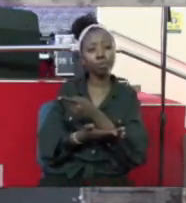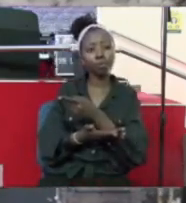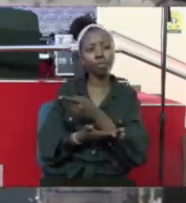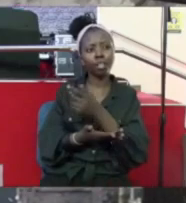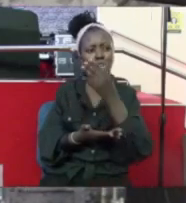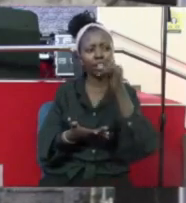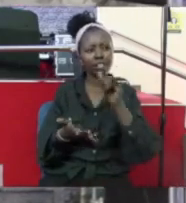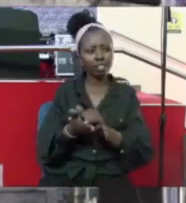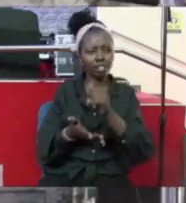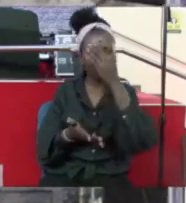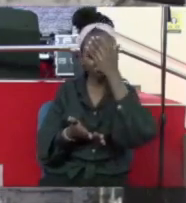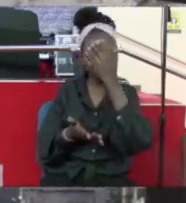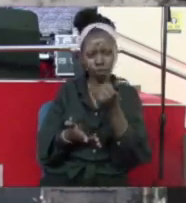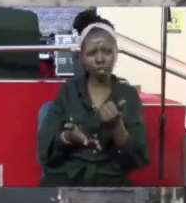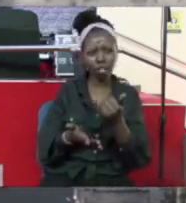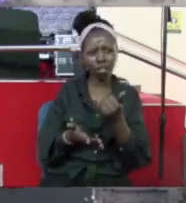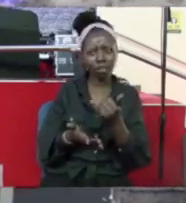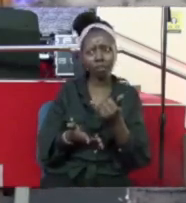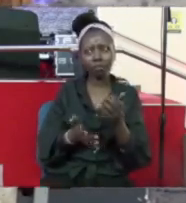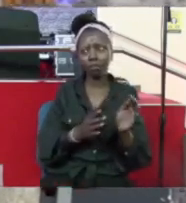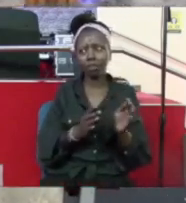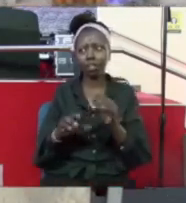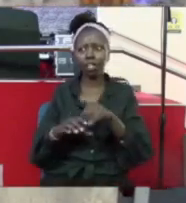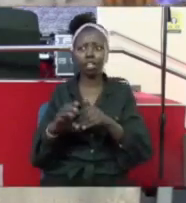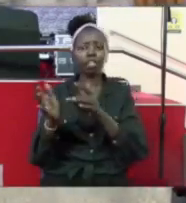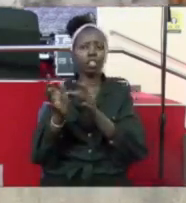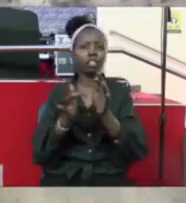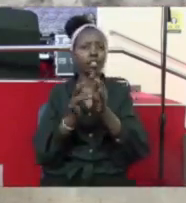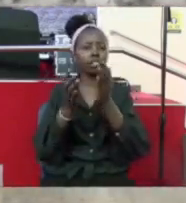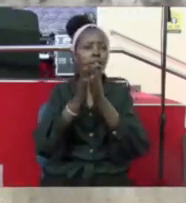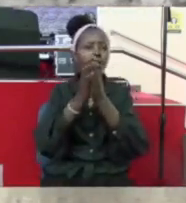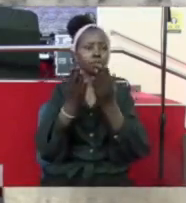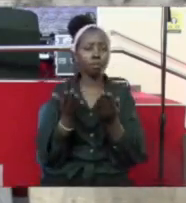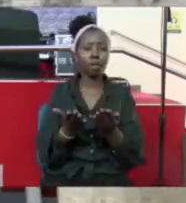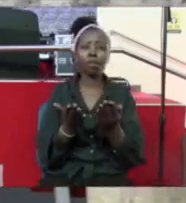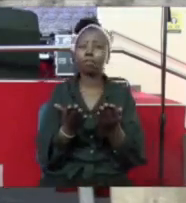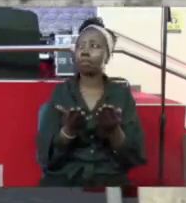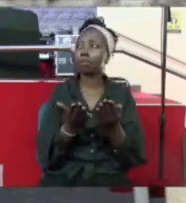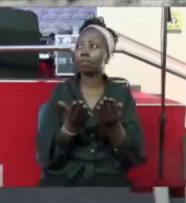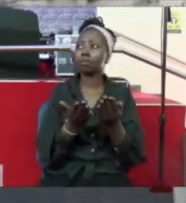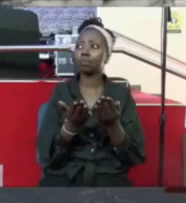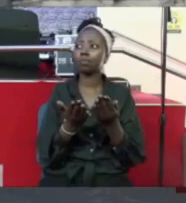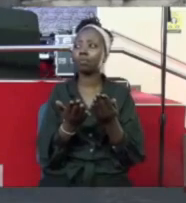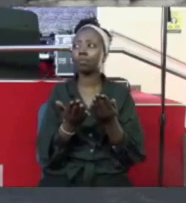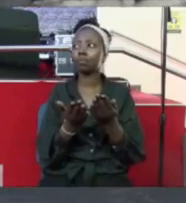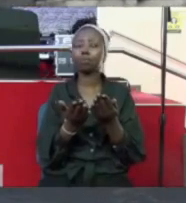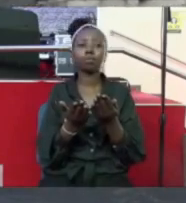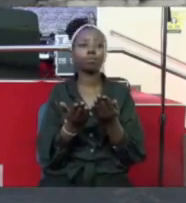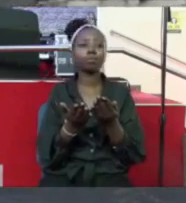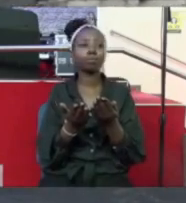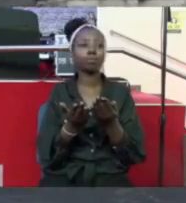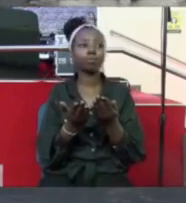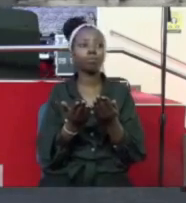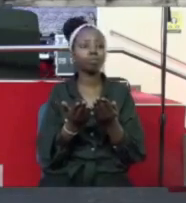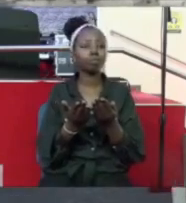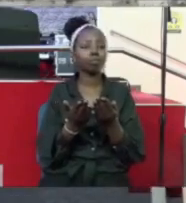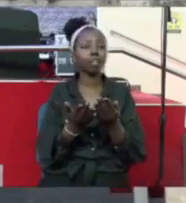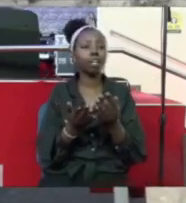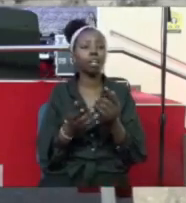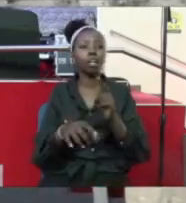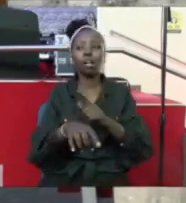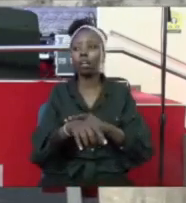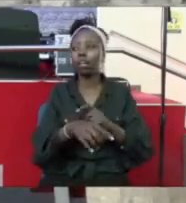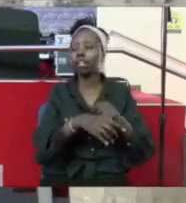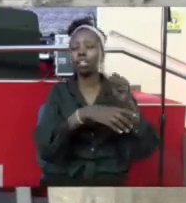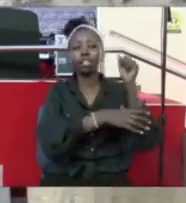why in Genesis 12 verse 1 and 3 to 3. Ndio katika Mwanzo 12 kuanzia 1 hadi 3. So when Abraham